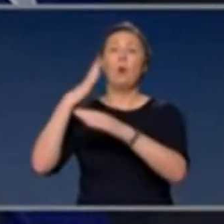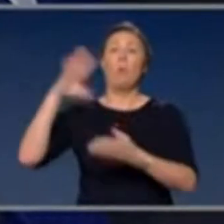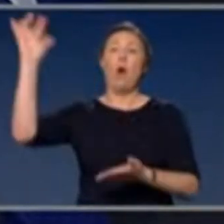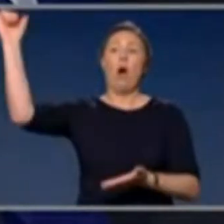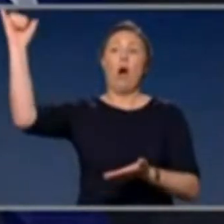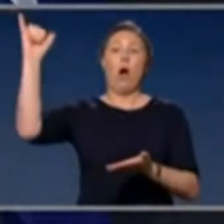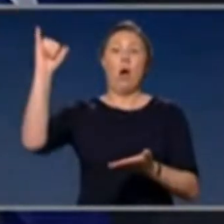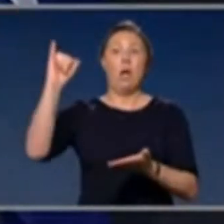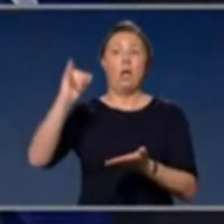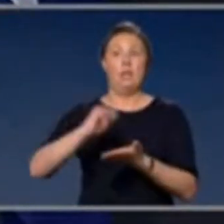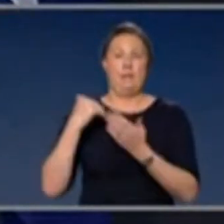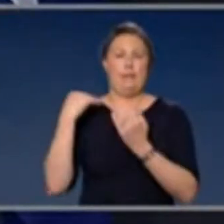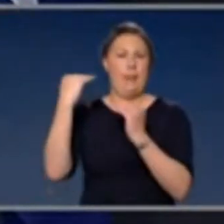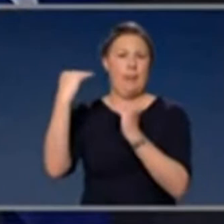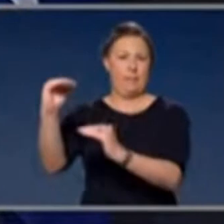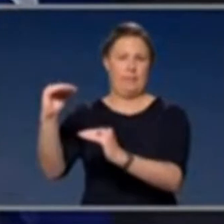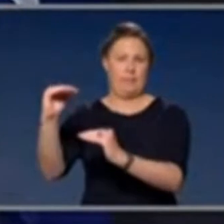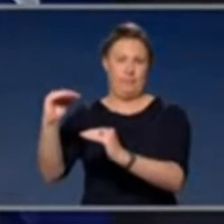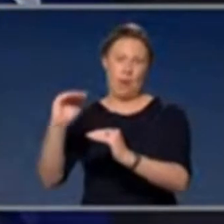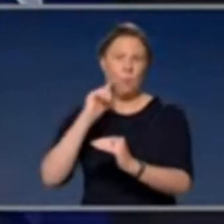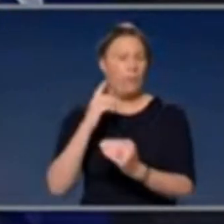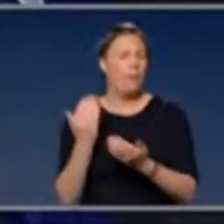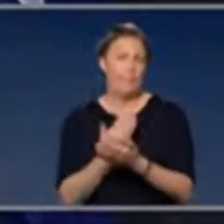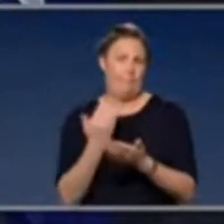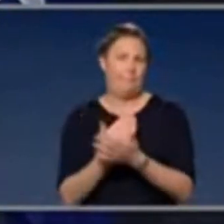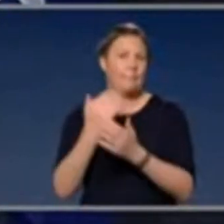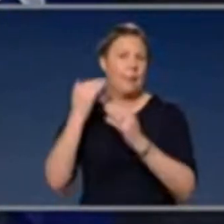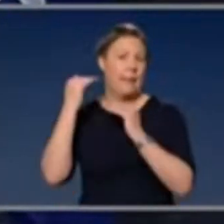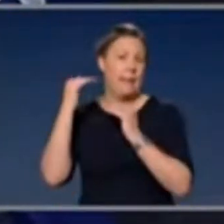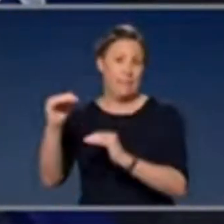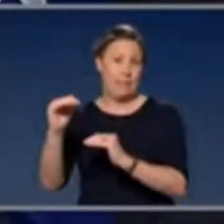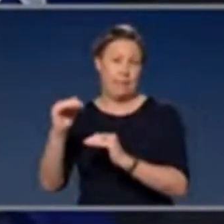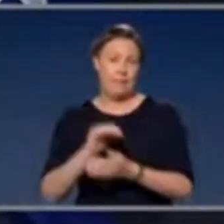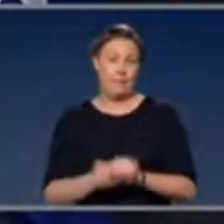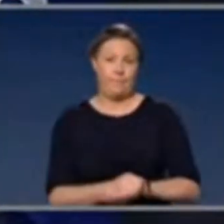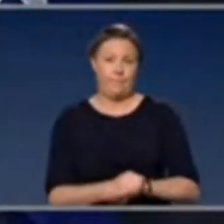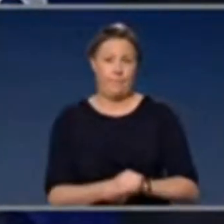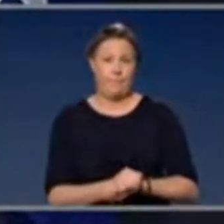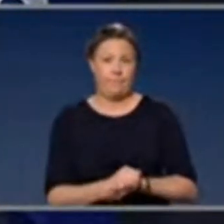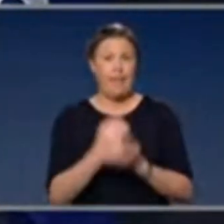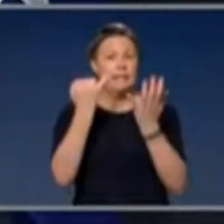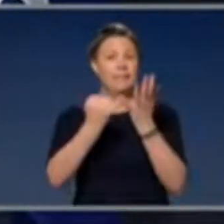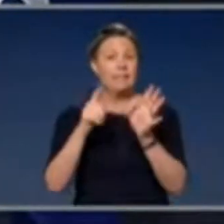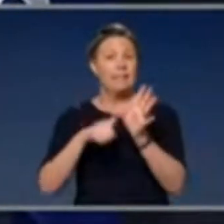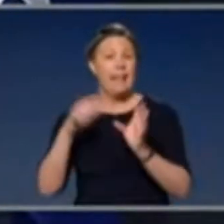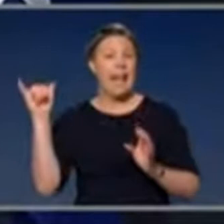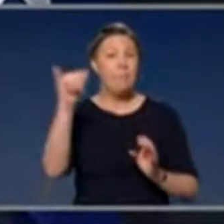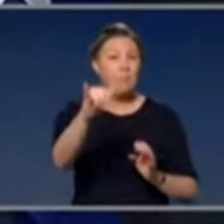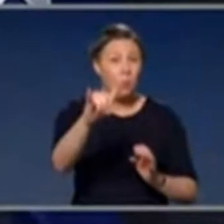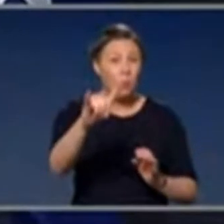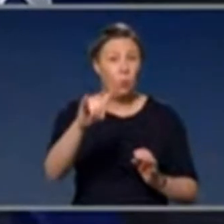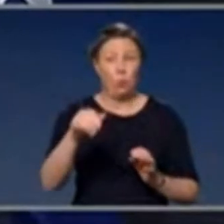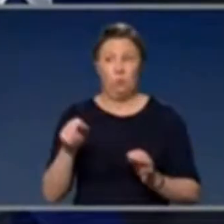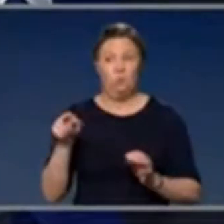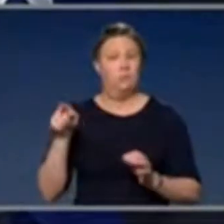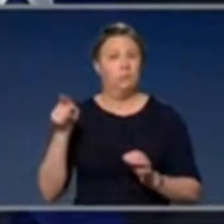centres. It has been the New South Wales government, particularly in Sydney, at Sydney Airport, that bears